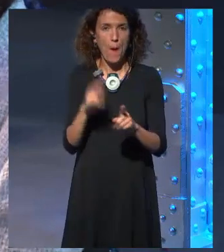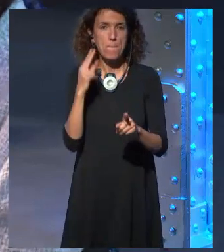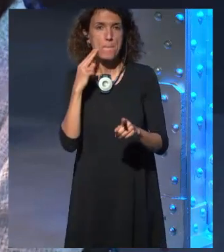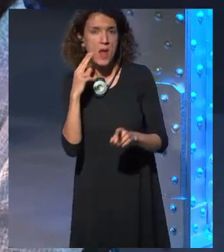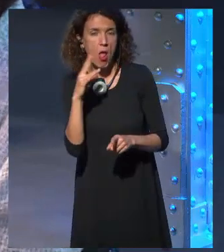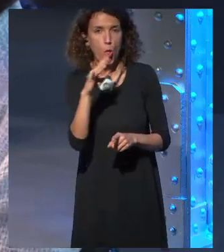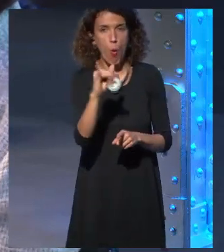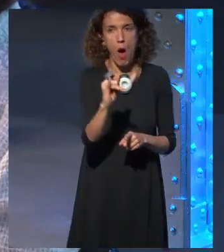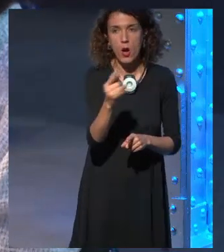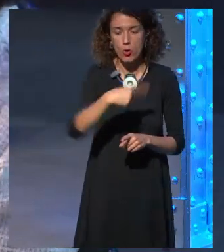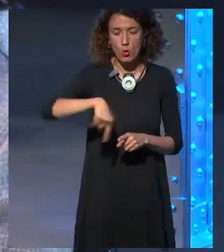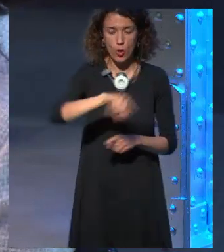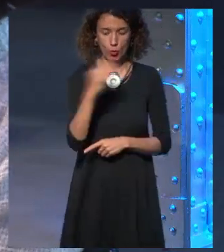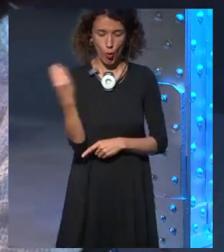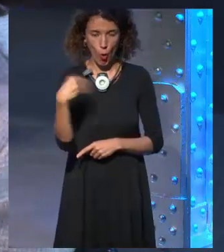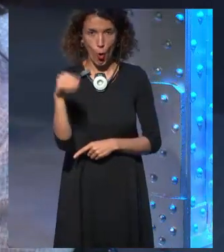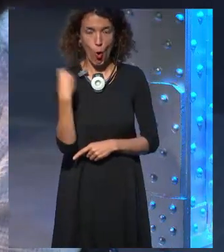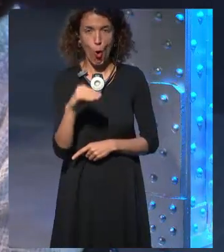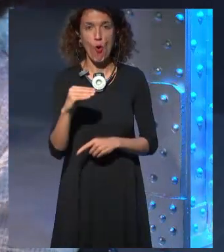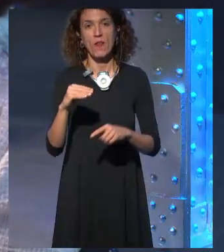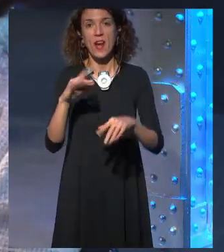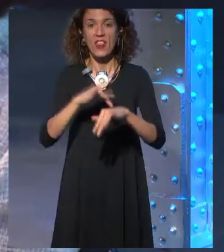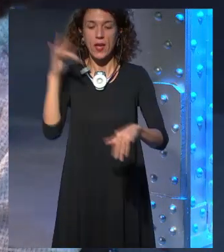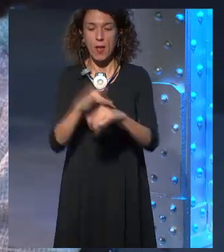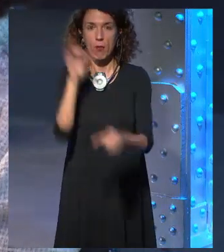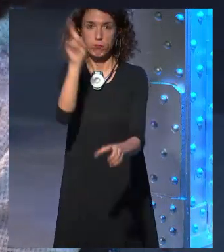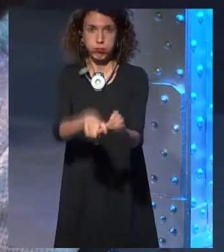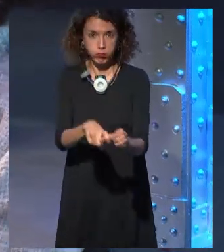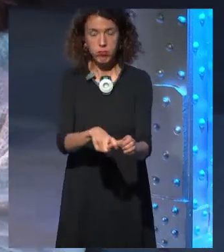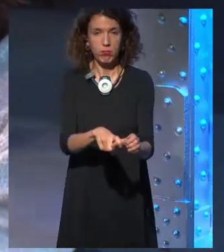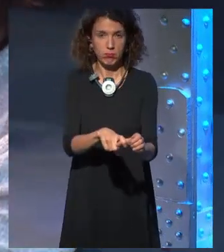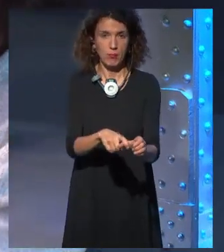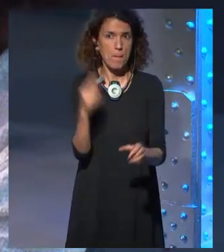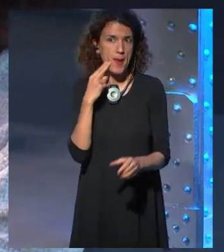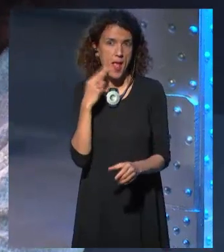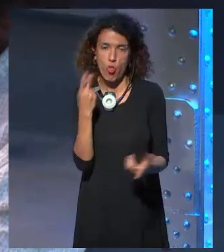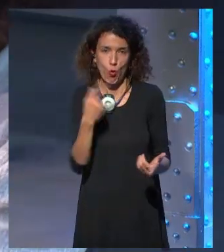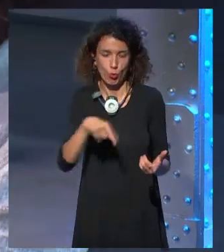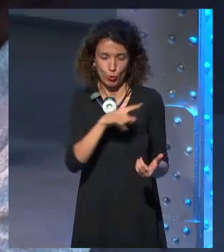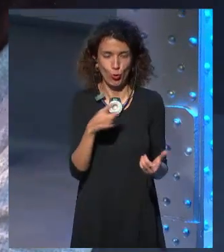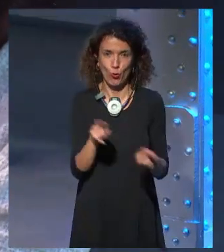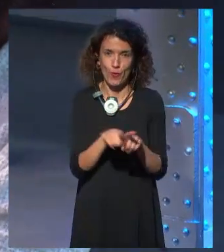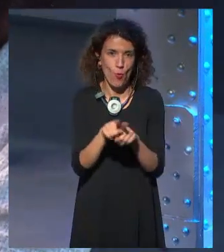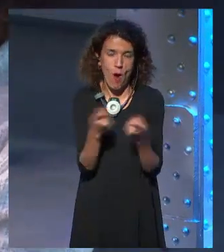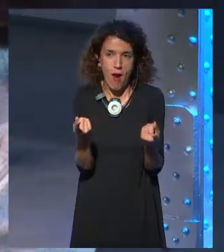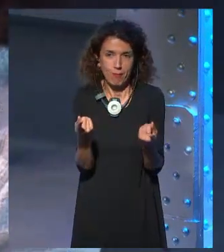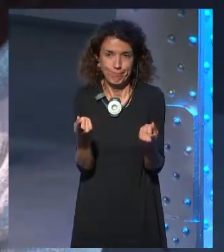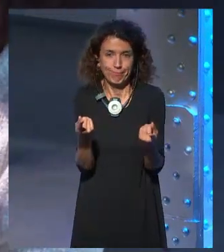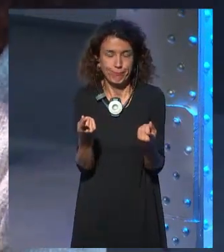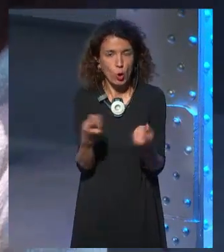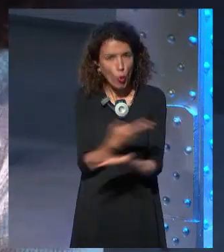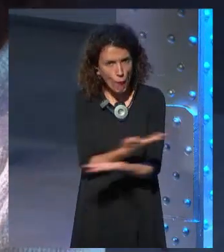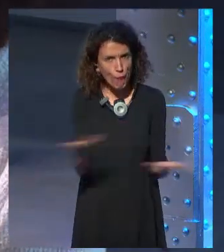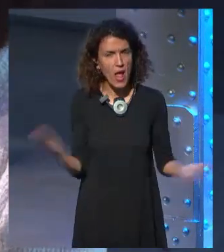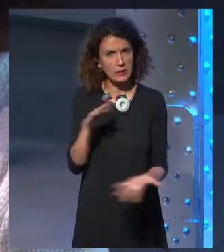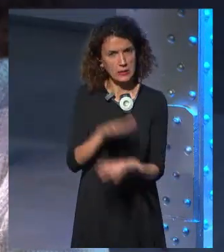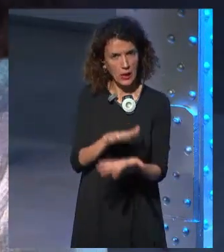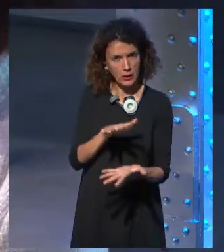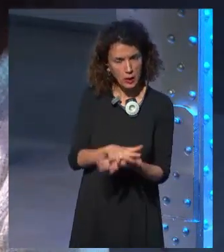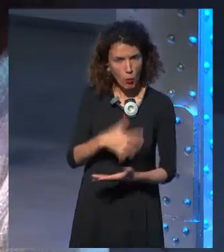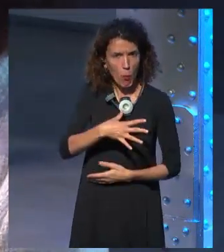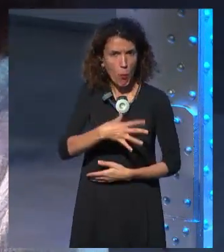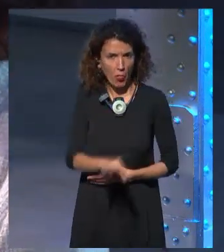digital media, we have to be much more nuanced about it. We both, yes, we've got to educate them just as being good